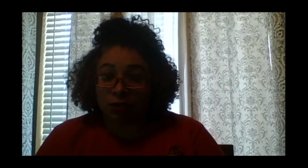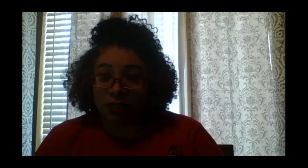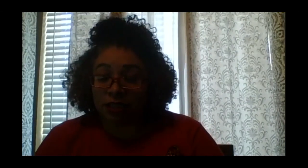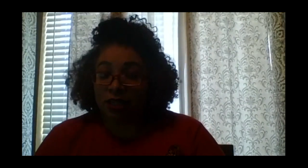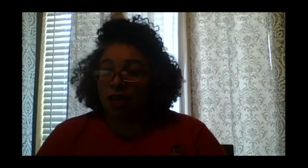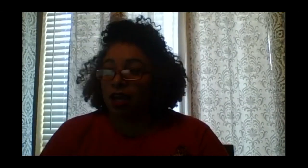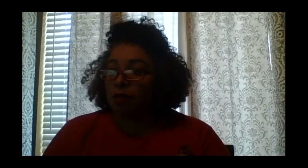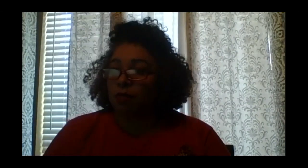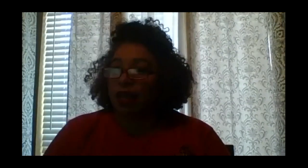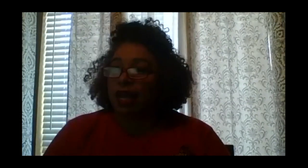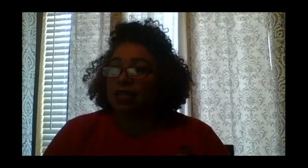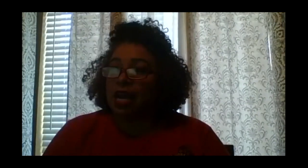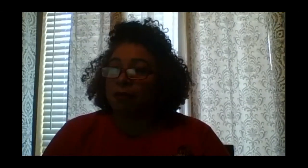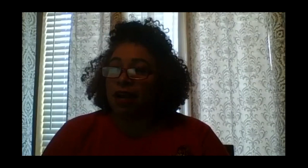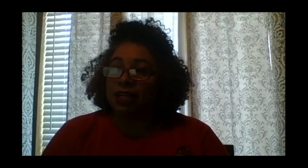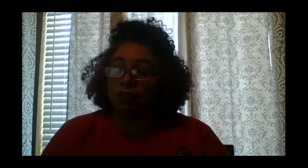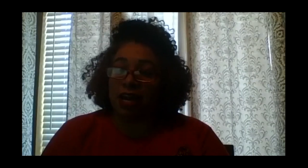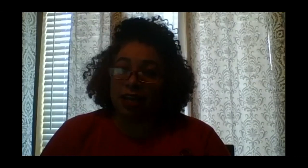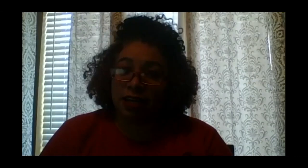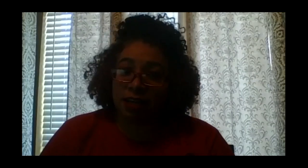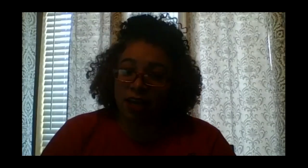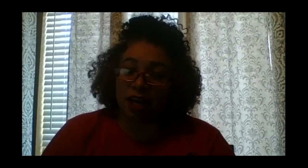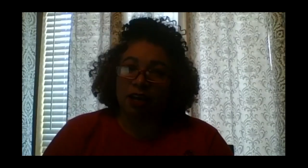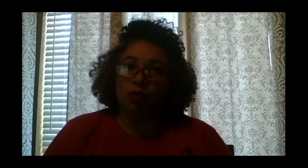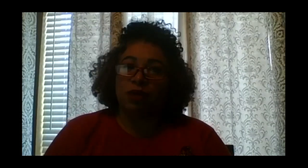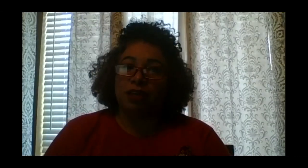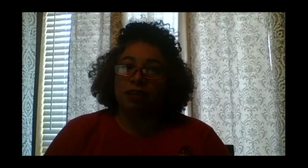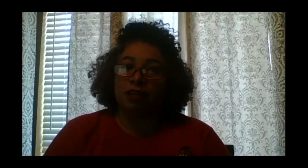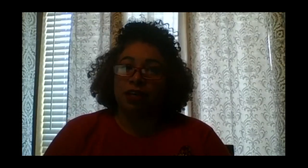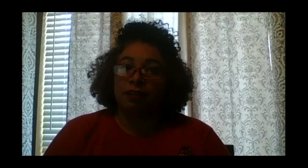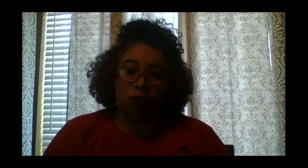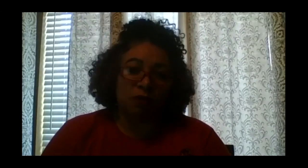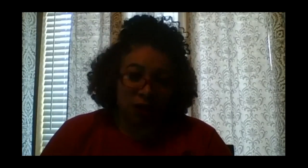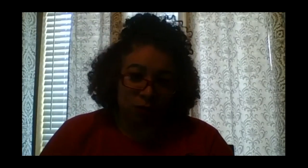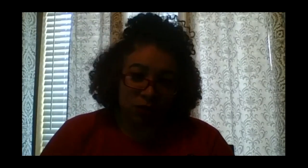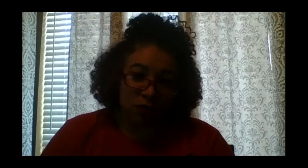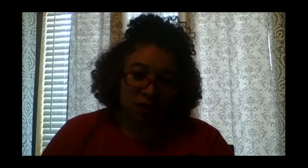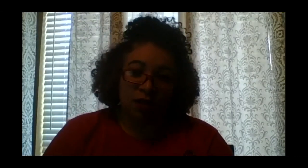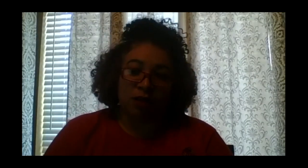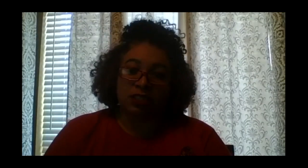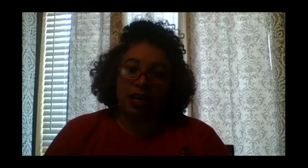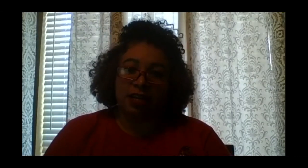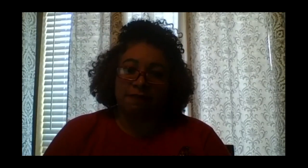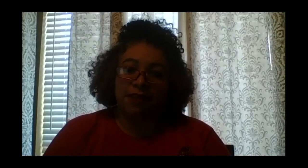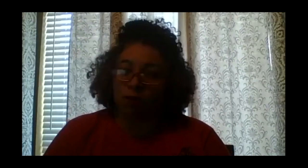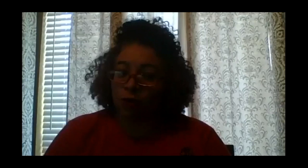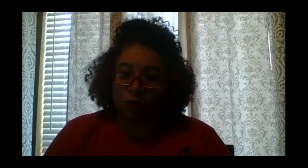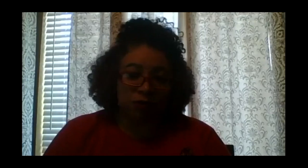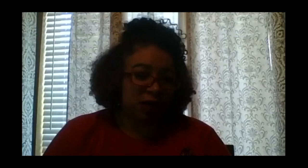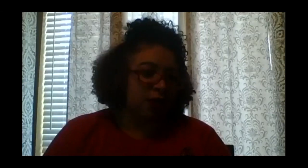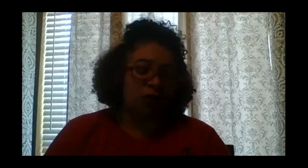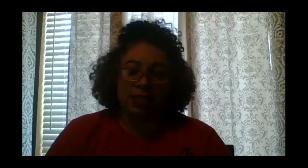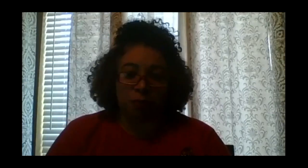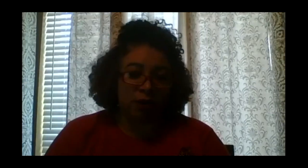online student, any type of financial aid would be in the form of loans. There is not any